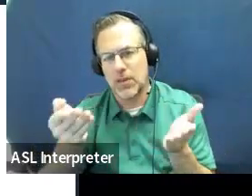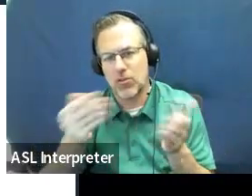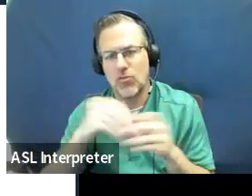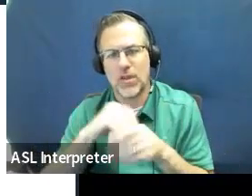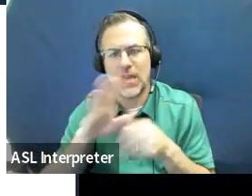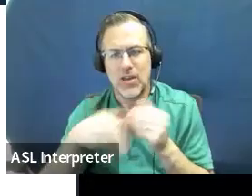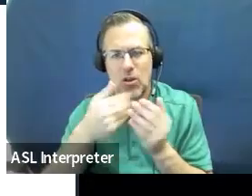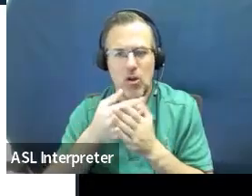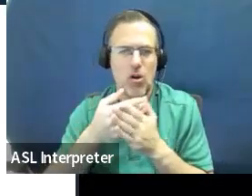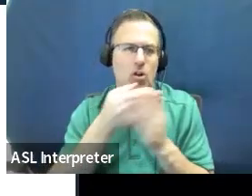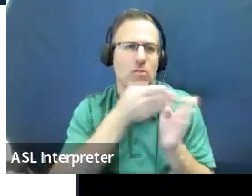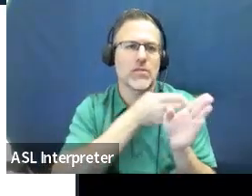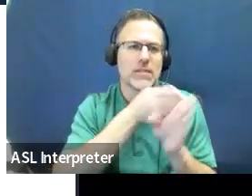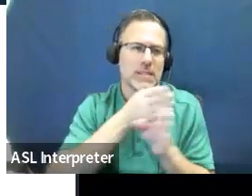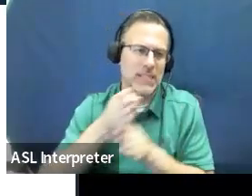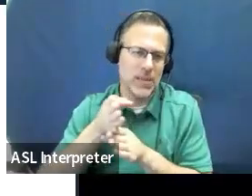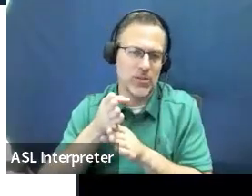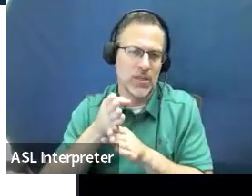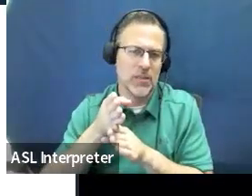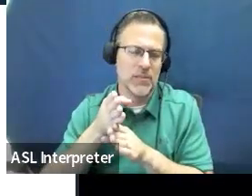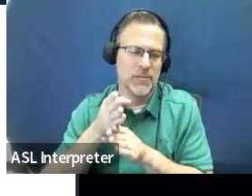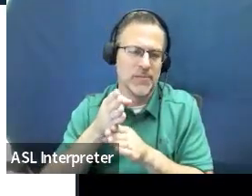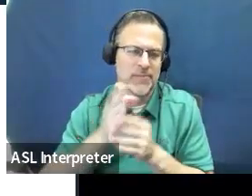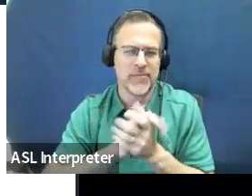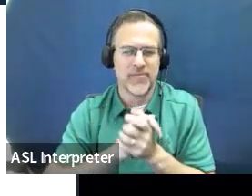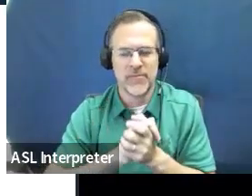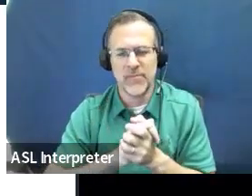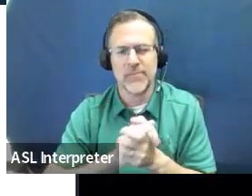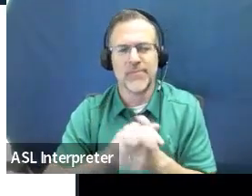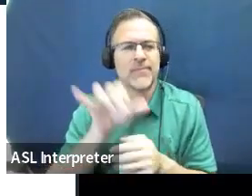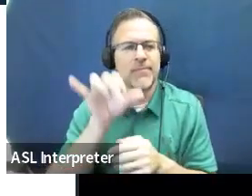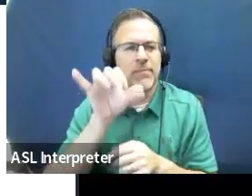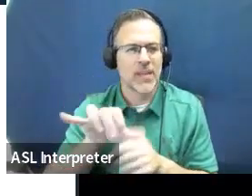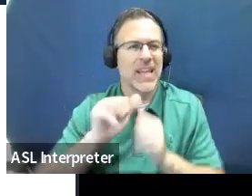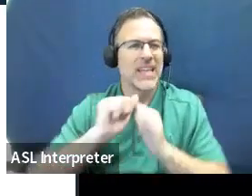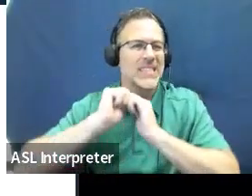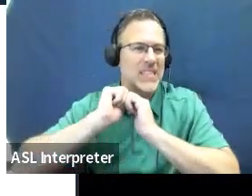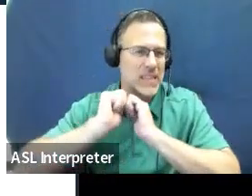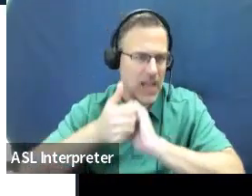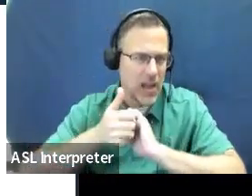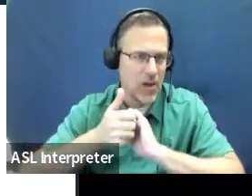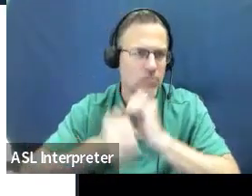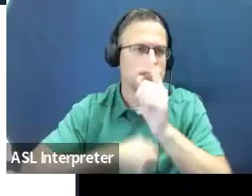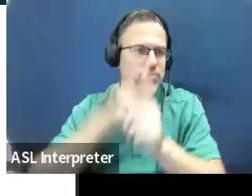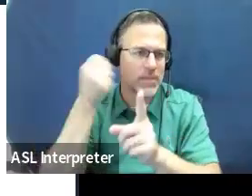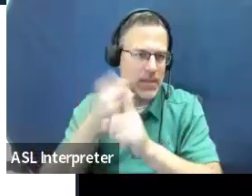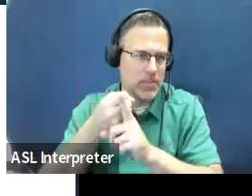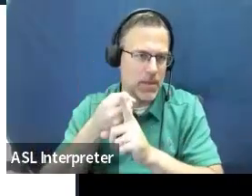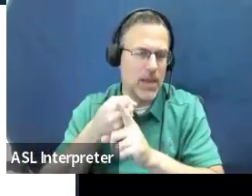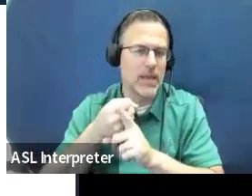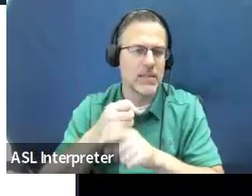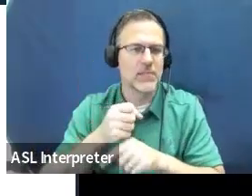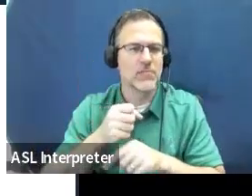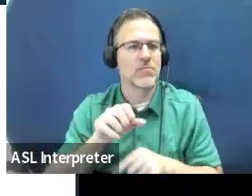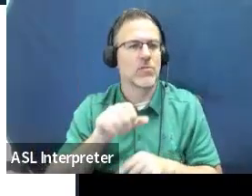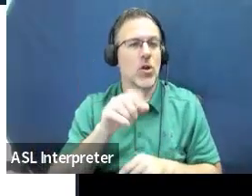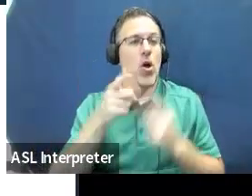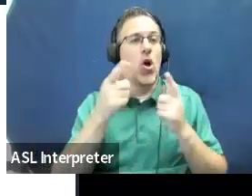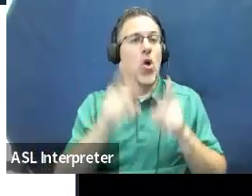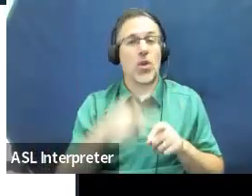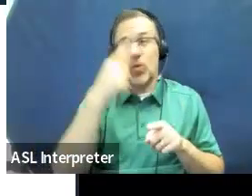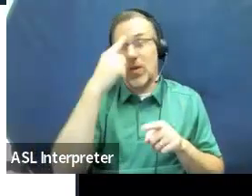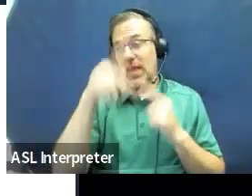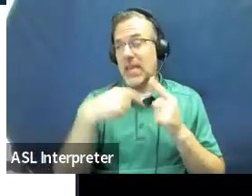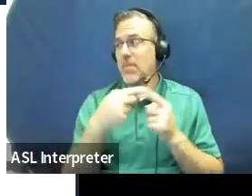gen ed classroom and gen ed curriculum. So that's really what you're thinking about when you're thinking about your how statement. How